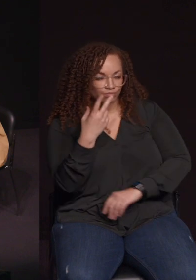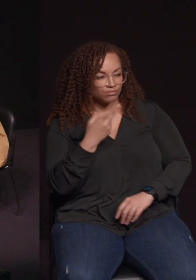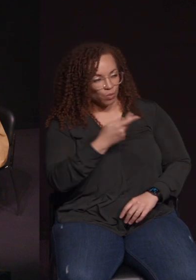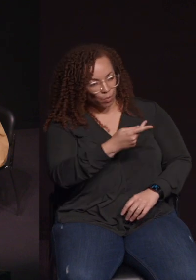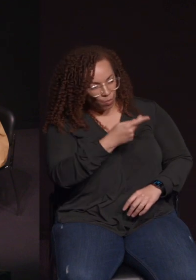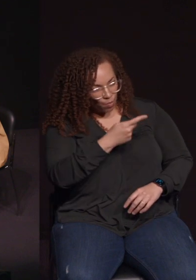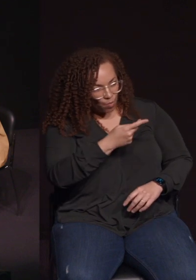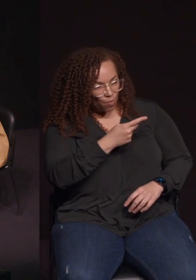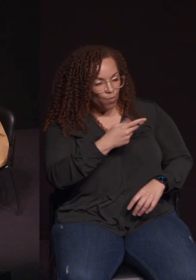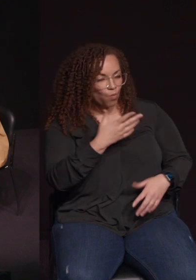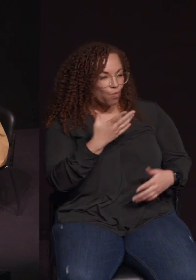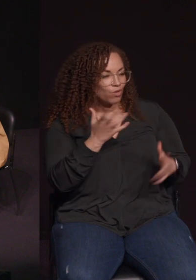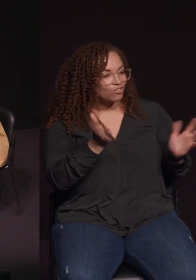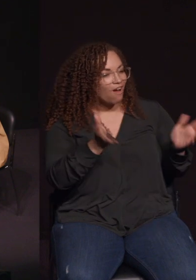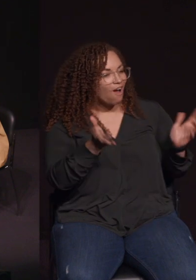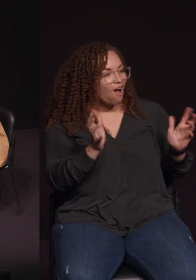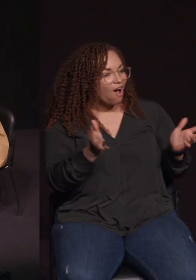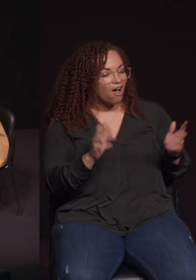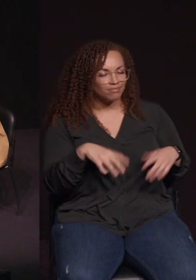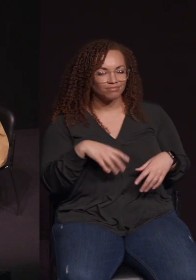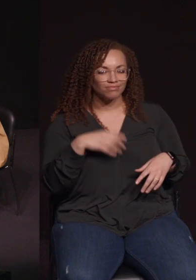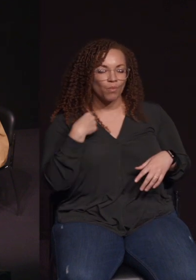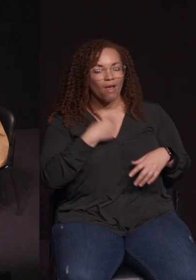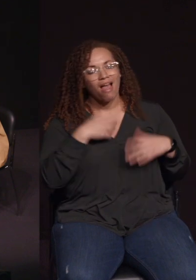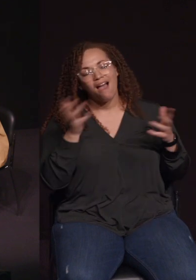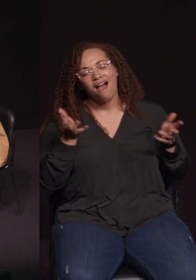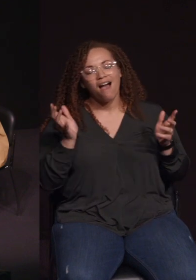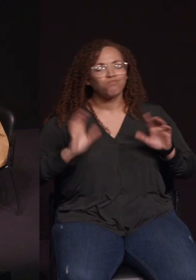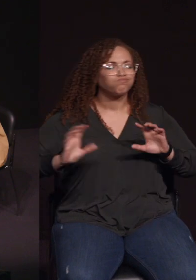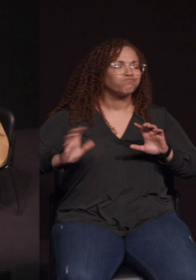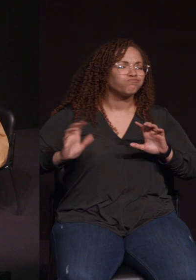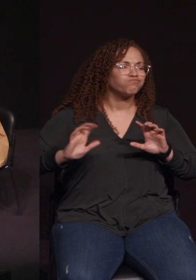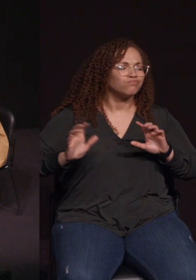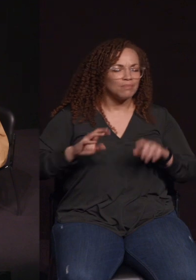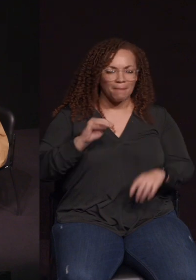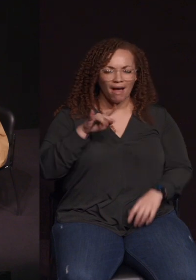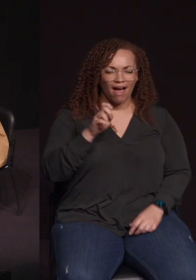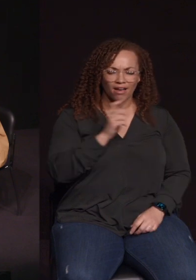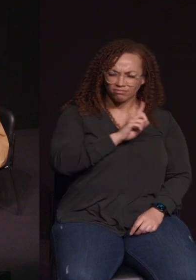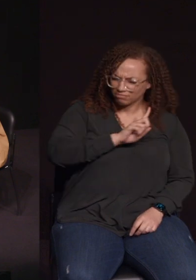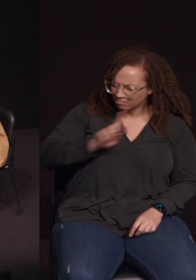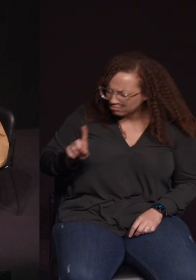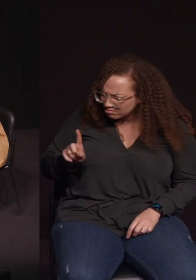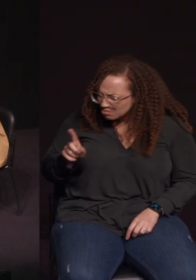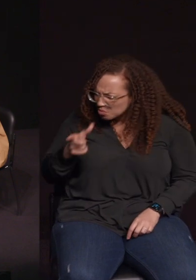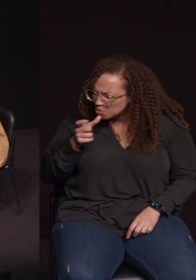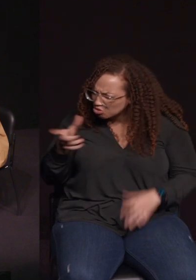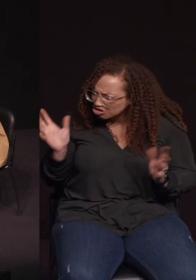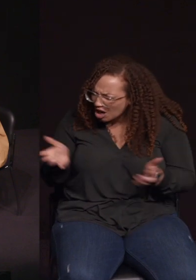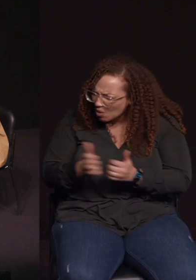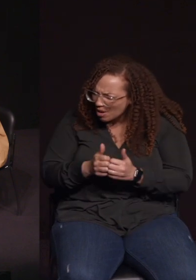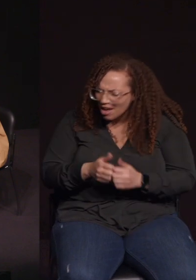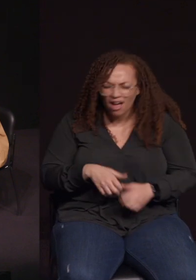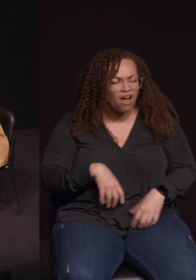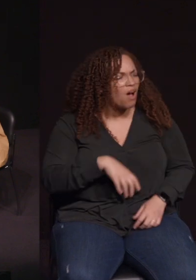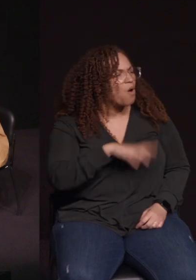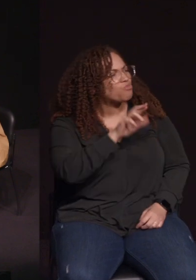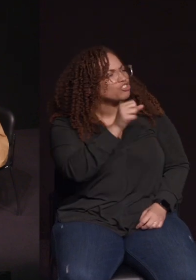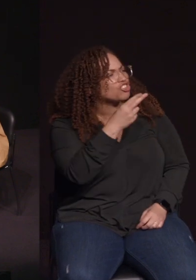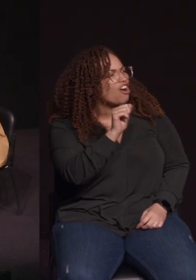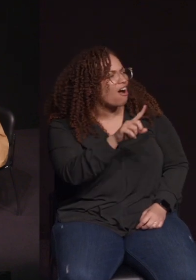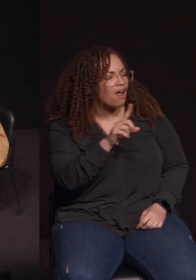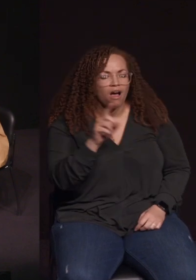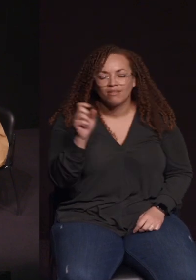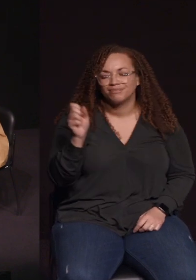be in there laughing and talking. And Michael be like, who is you talking to? I be like, this Rashad. He be like, oh, yeah, they going to be on the phone for a minute. We